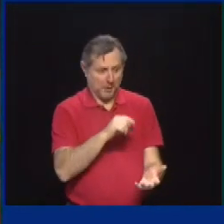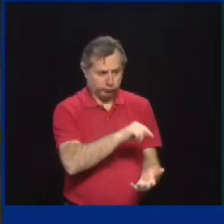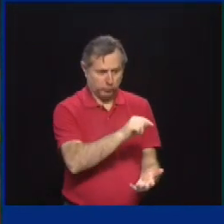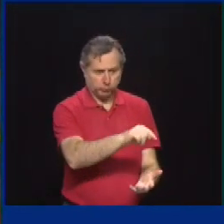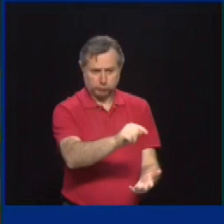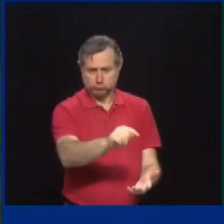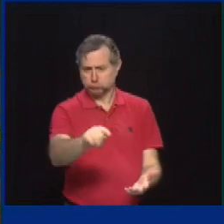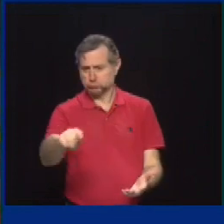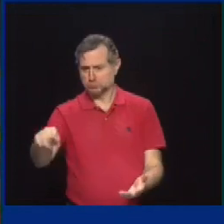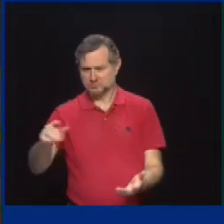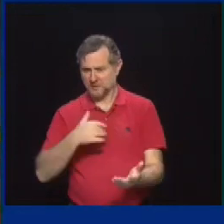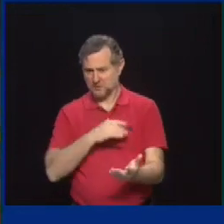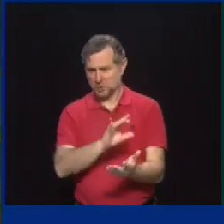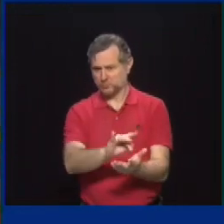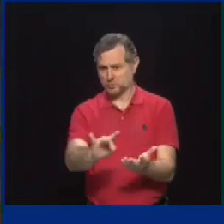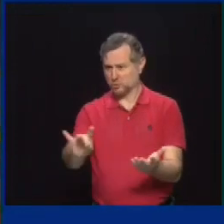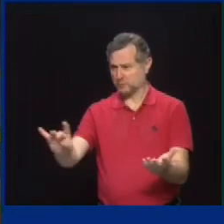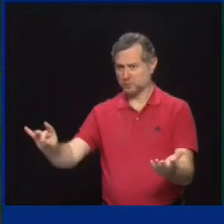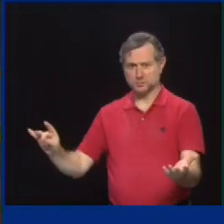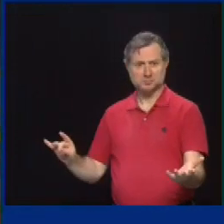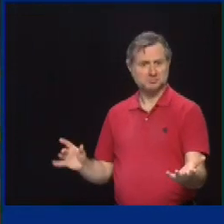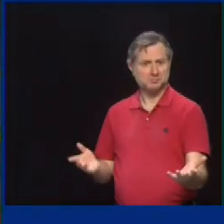if we thought the need was there, but we can turn on a dime.